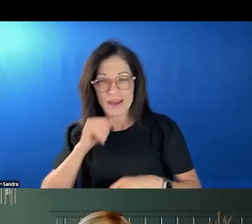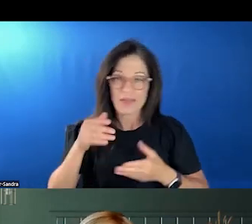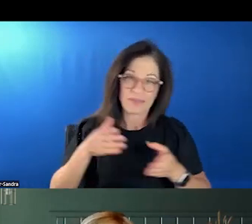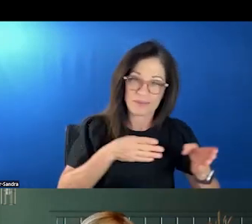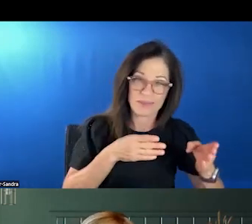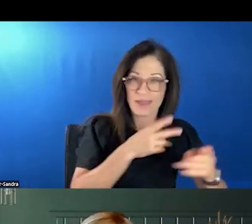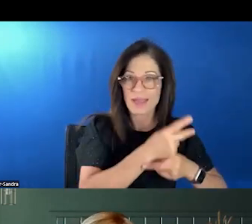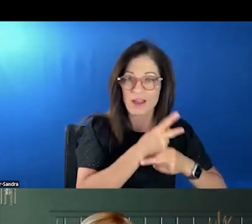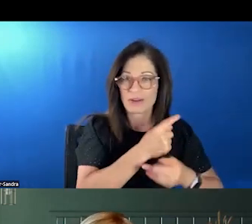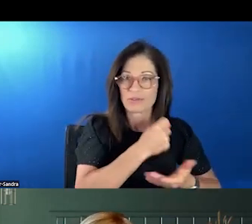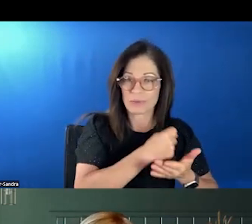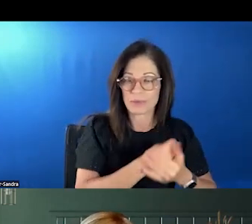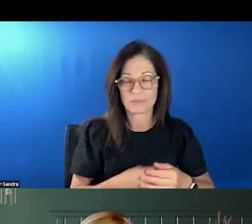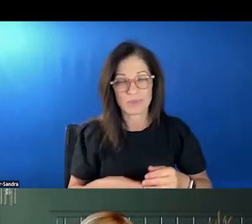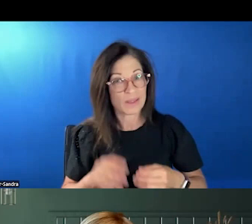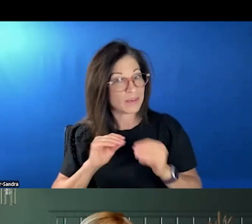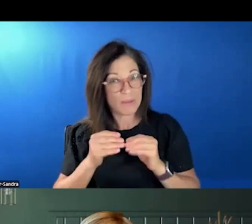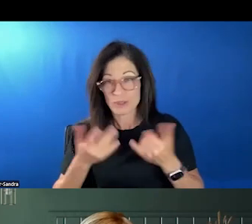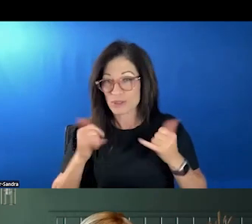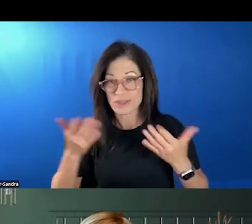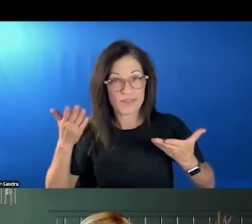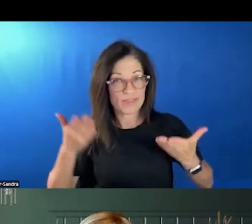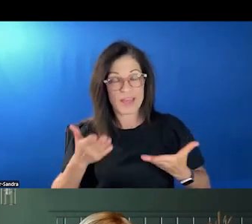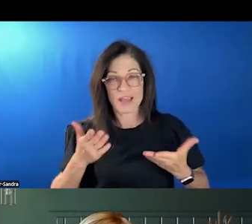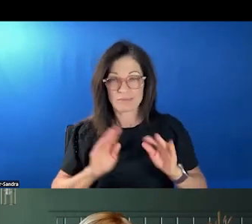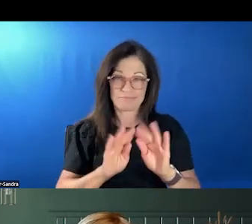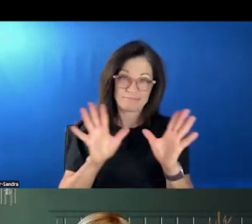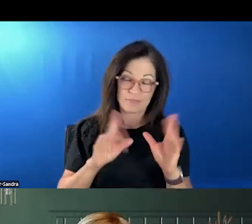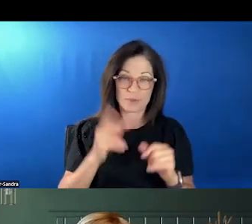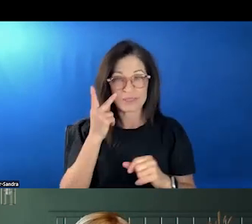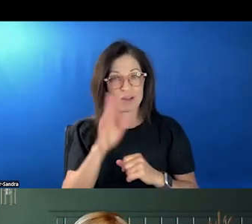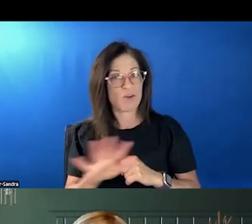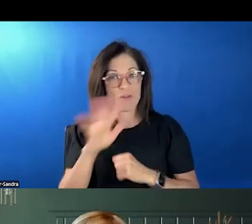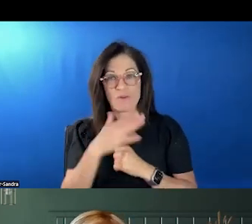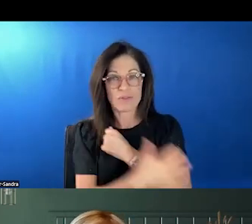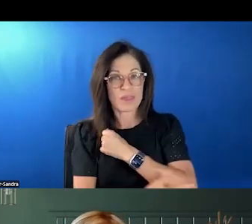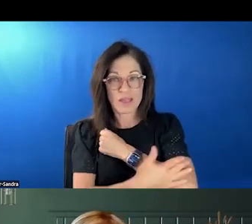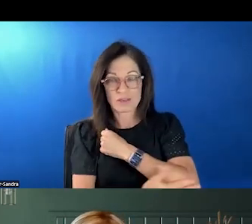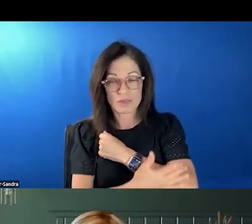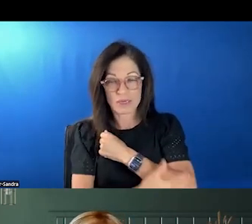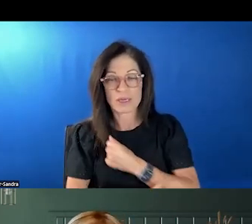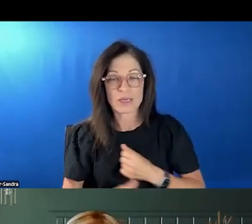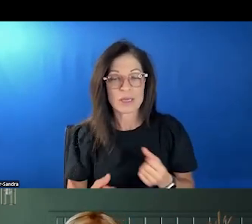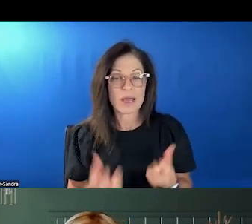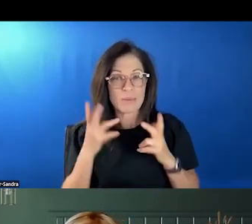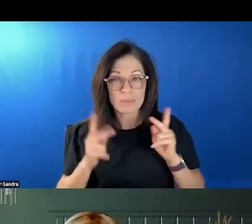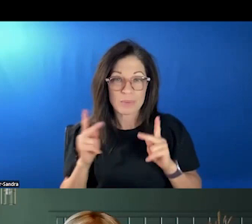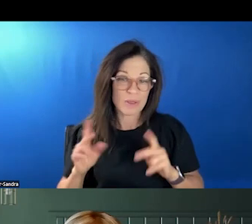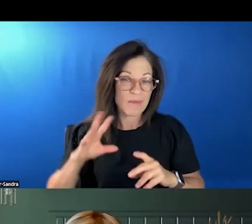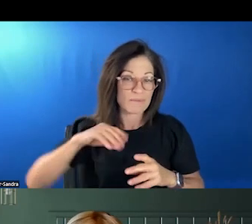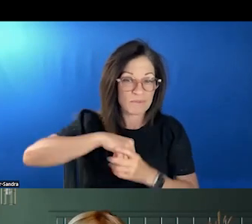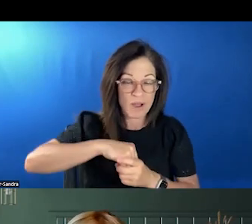And the numbers are still there. As we see across our nation, the number of persons involved in